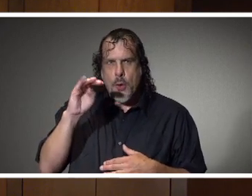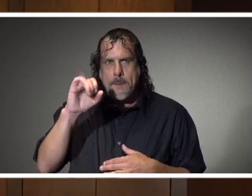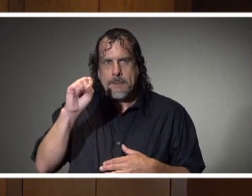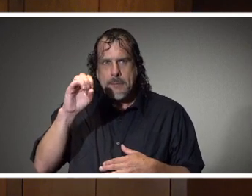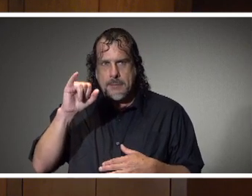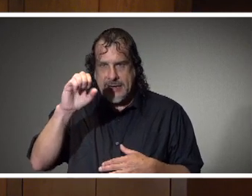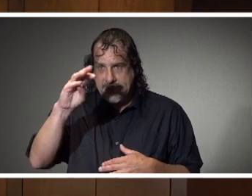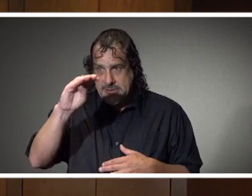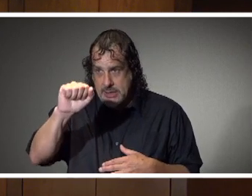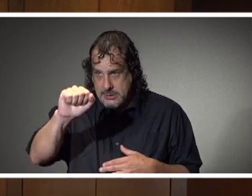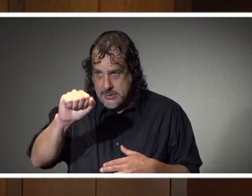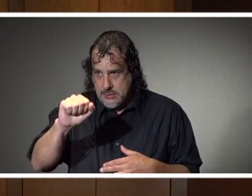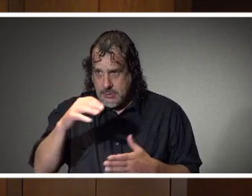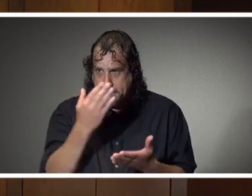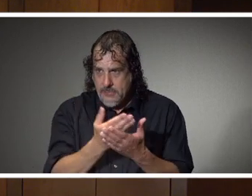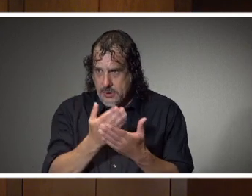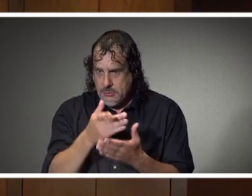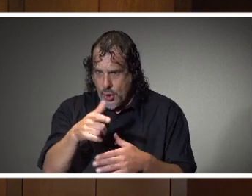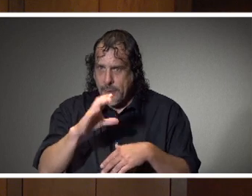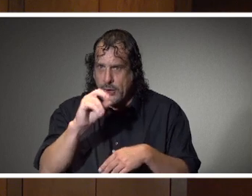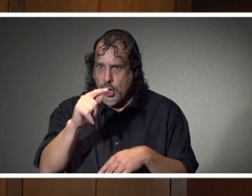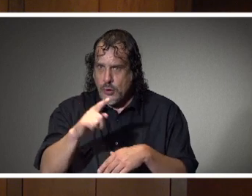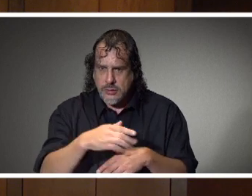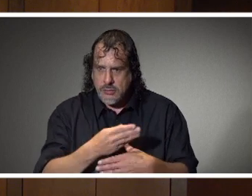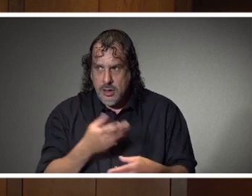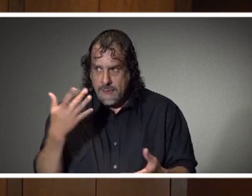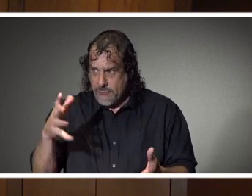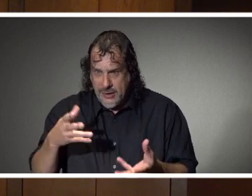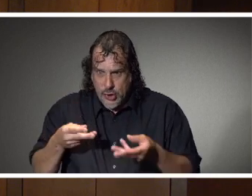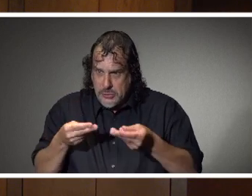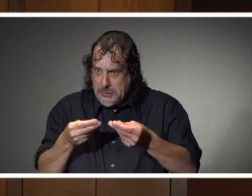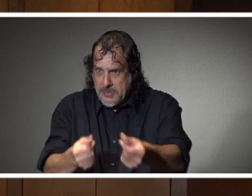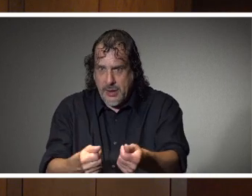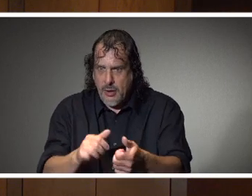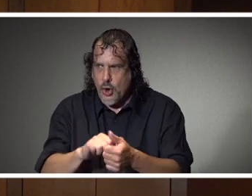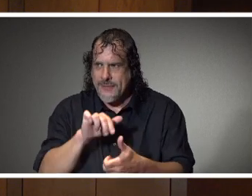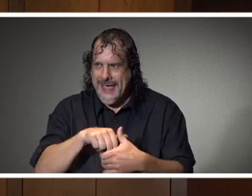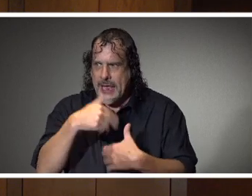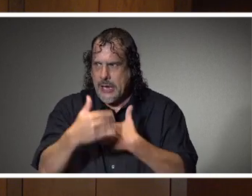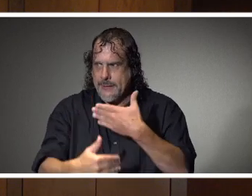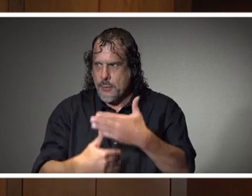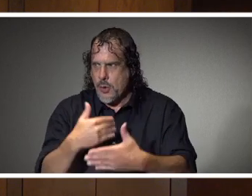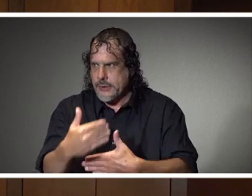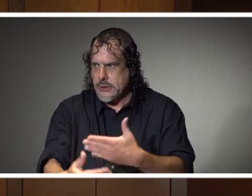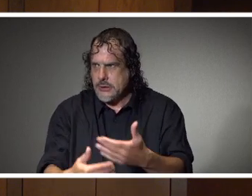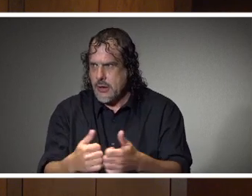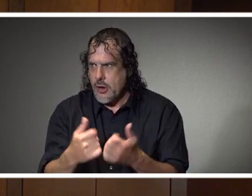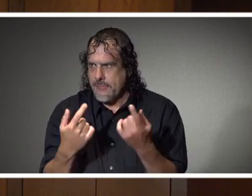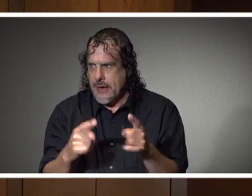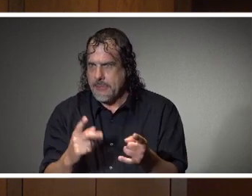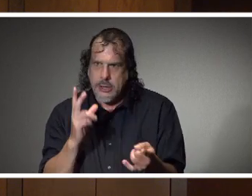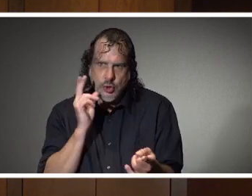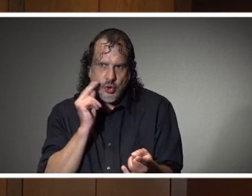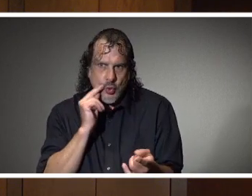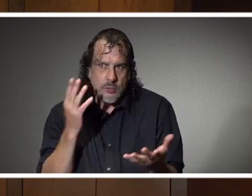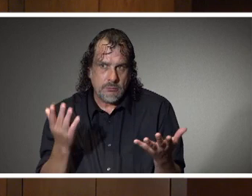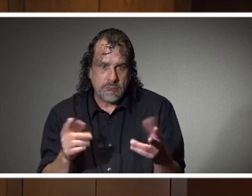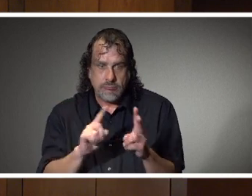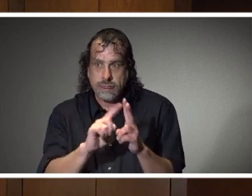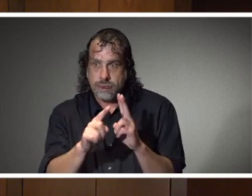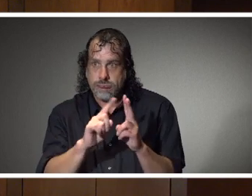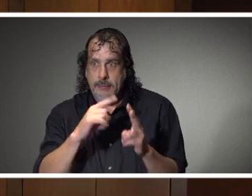What have those been being spent, or is that in the process of happening anytime soon? Thank you,